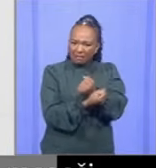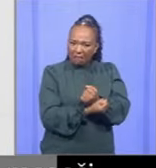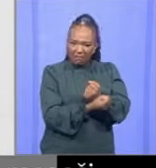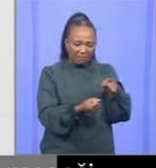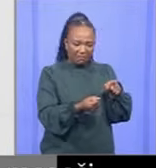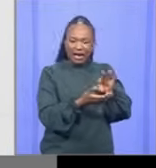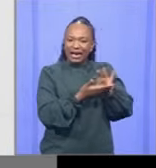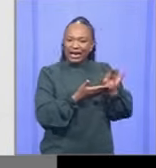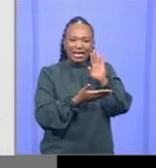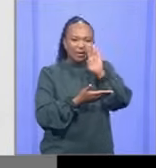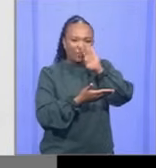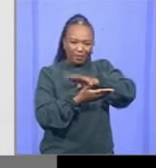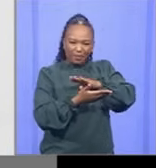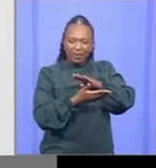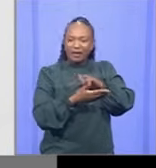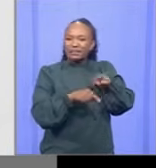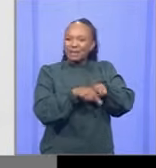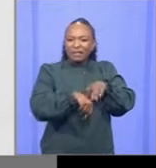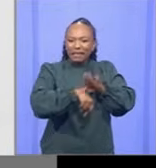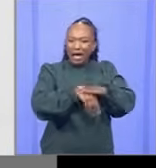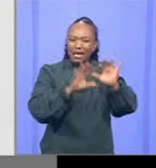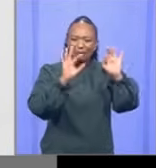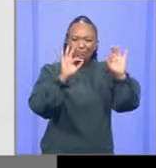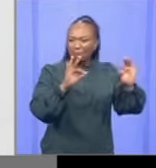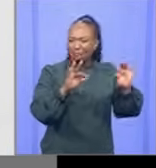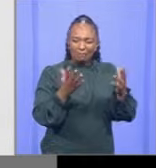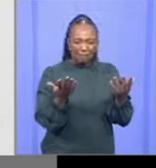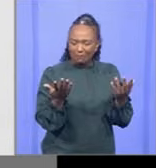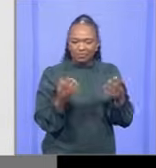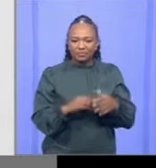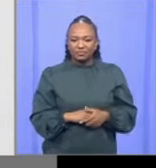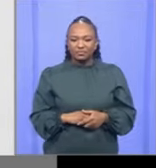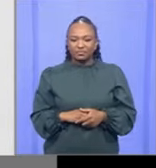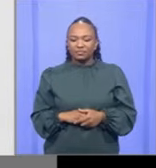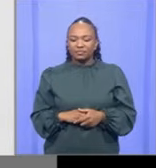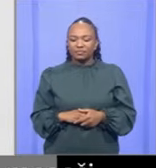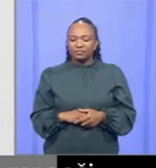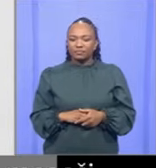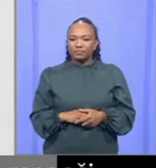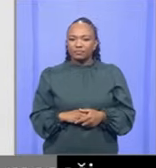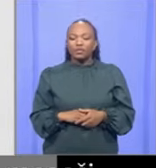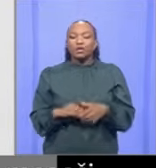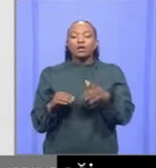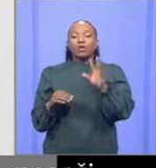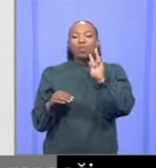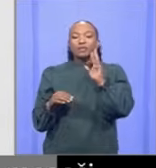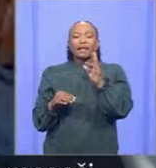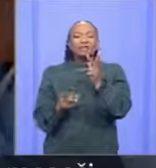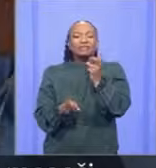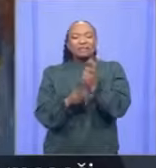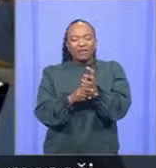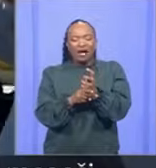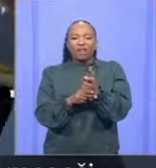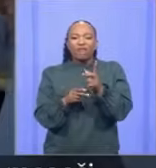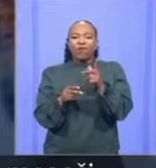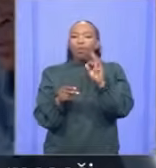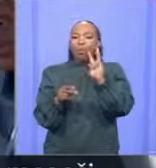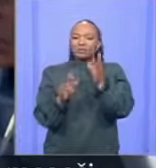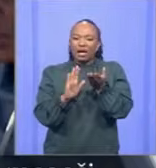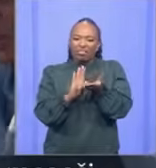motsana mo go dimwana ga thaba mo e leng gore ga metsi a fatle ka seelo se se tshwanetseng go nna thata gore a fitlhe kwa go dimwana. Royal Bafokeng